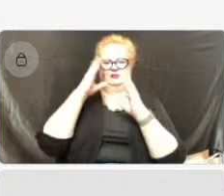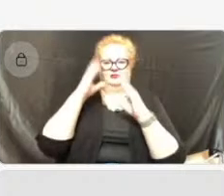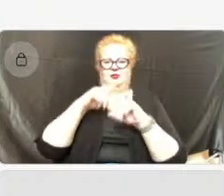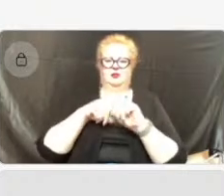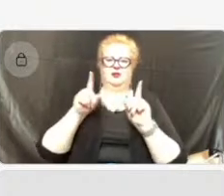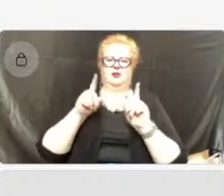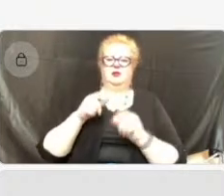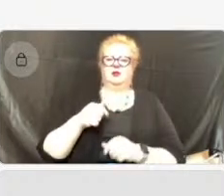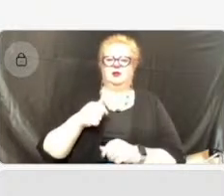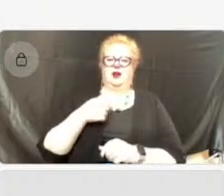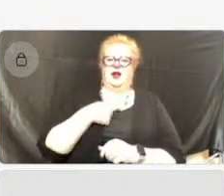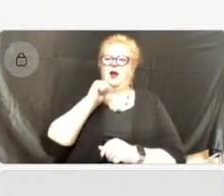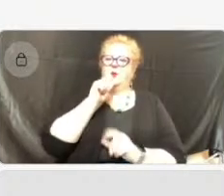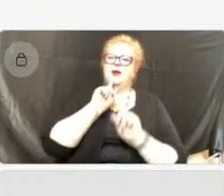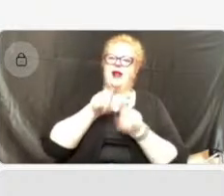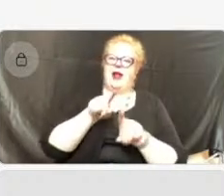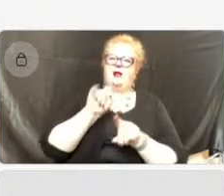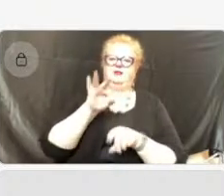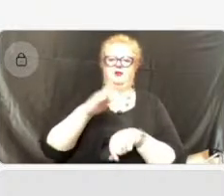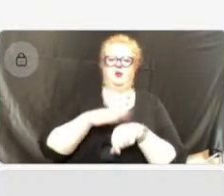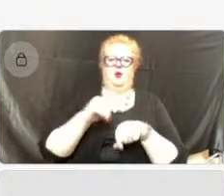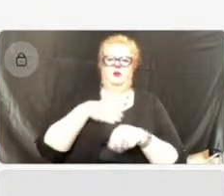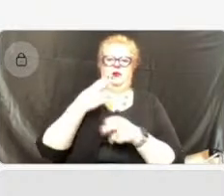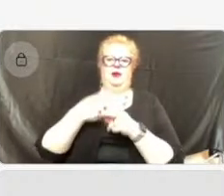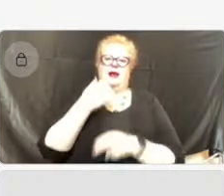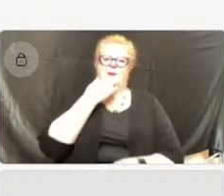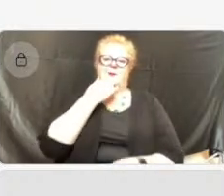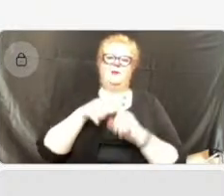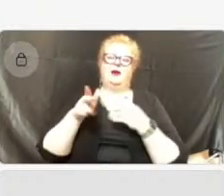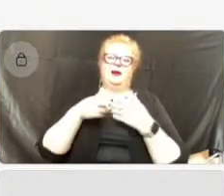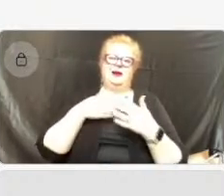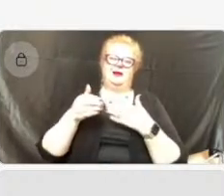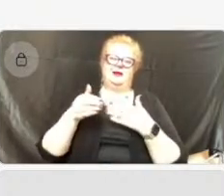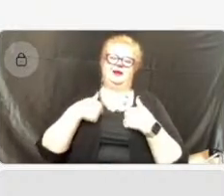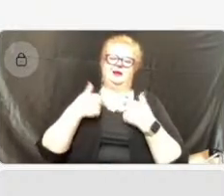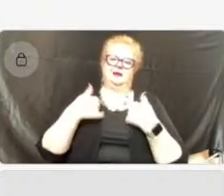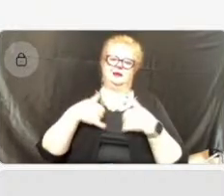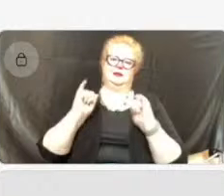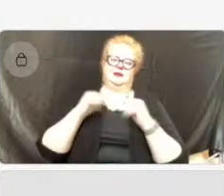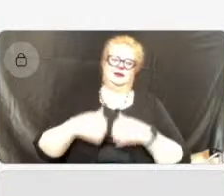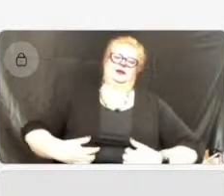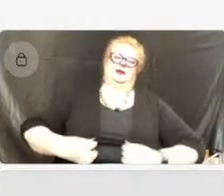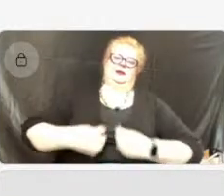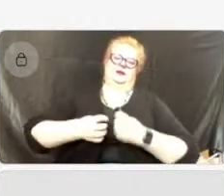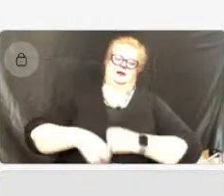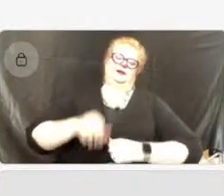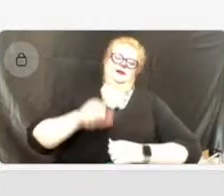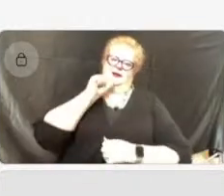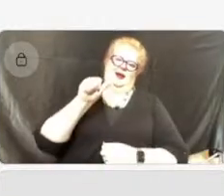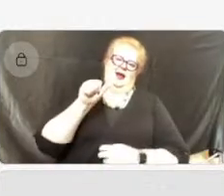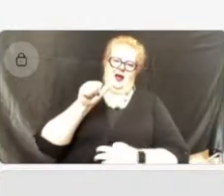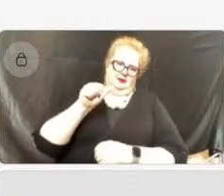answer if he called my name wrong. But anyway, I still hadn't got over all that yet.